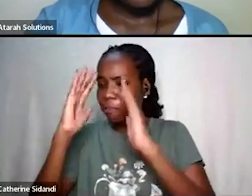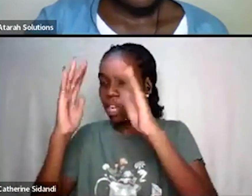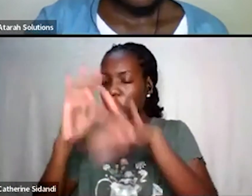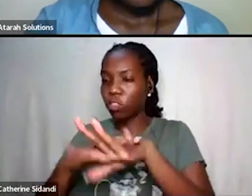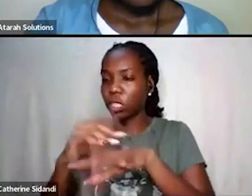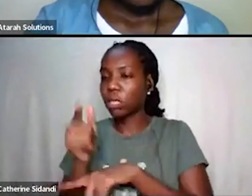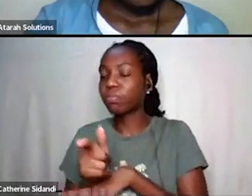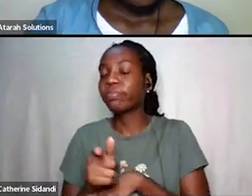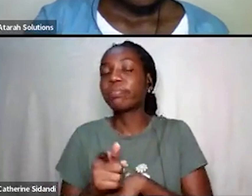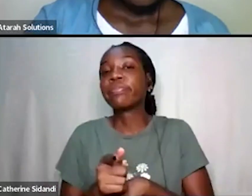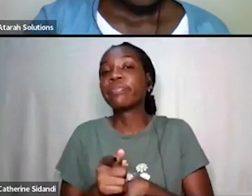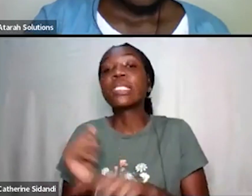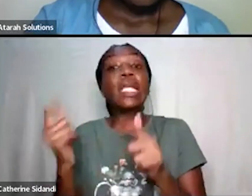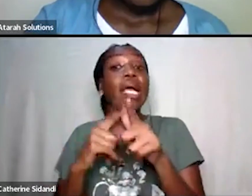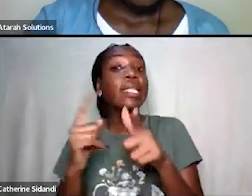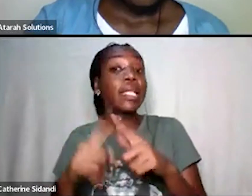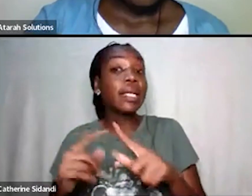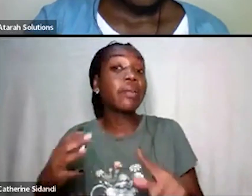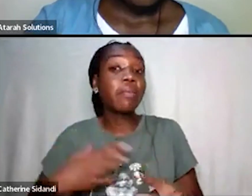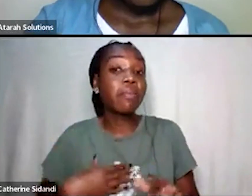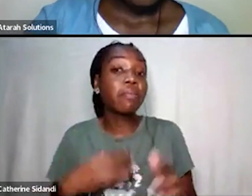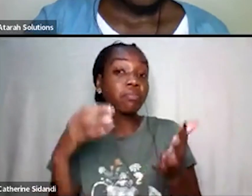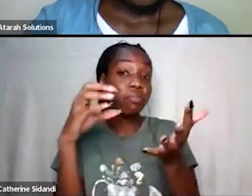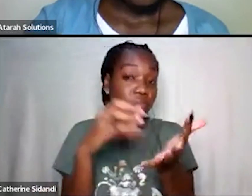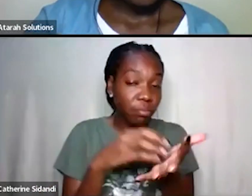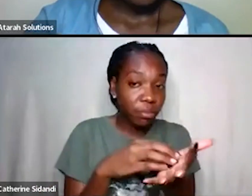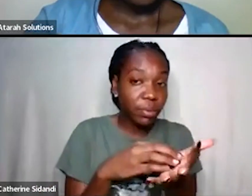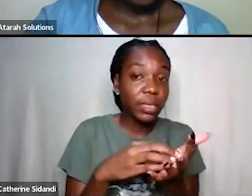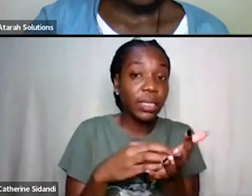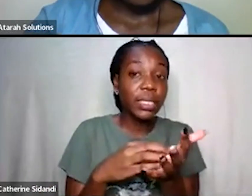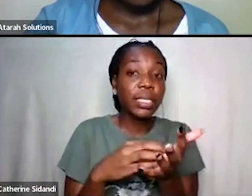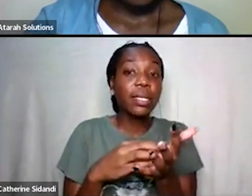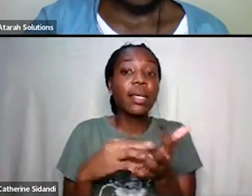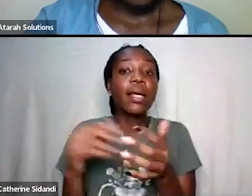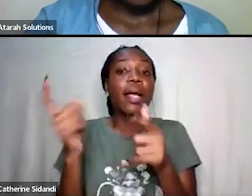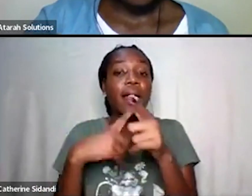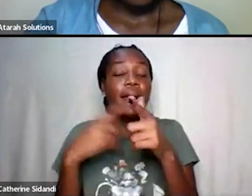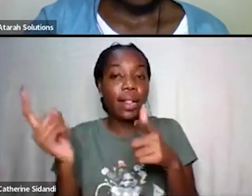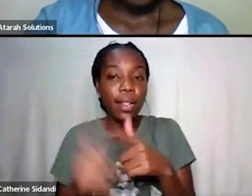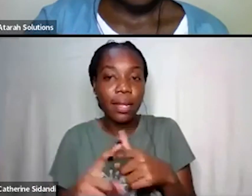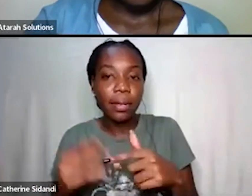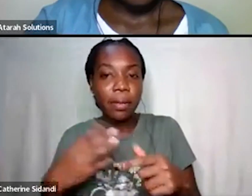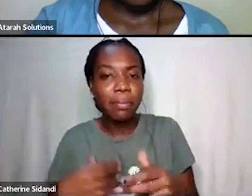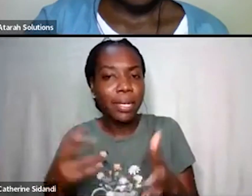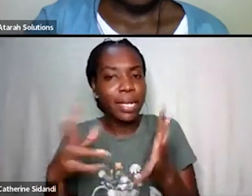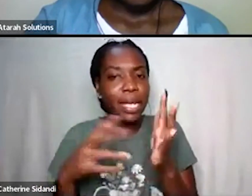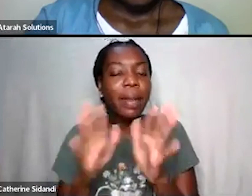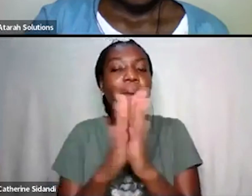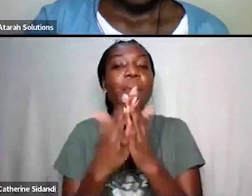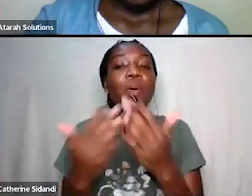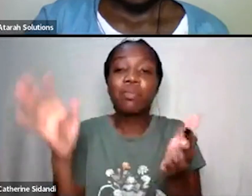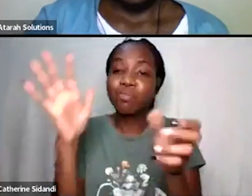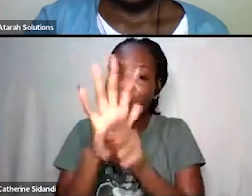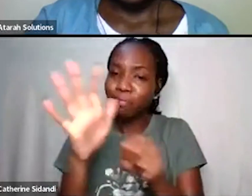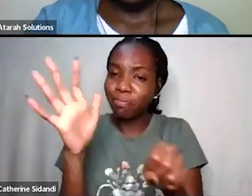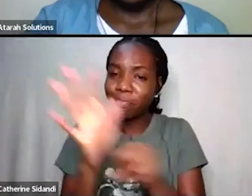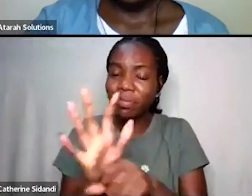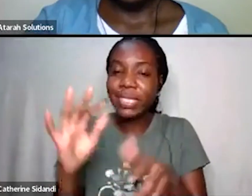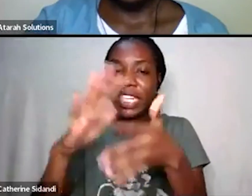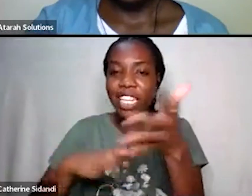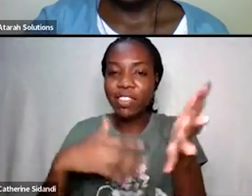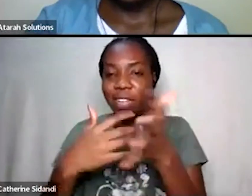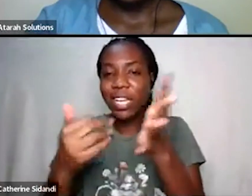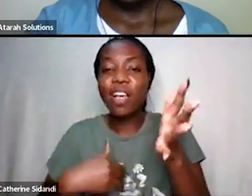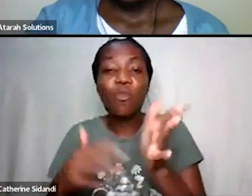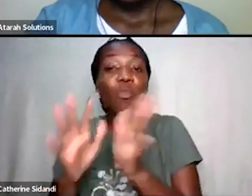actually pushed myself. I went full throttle. I read so many books on networking. I have many books on networking.